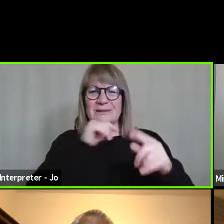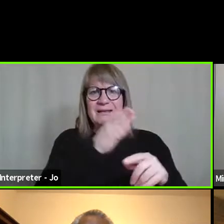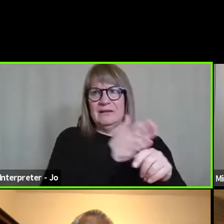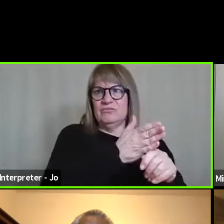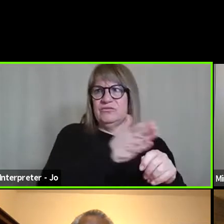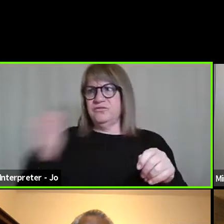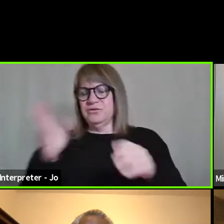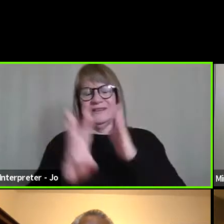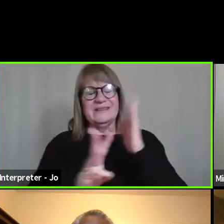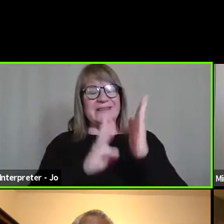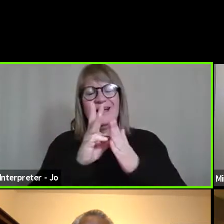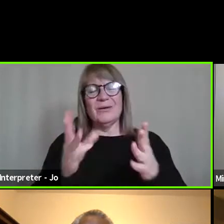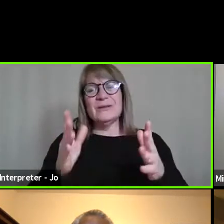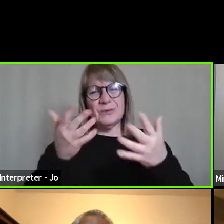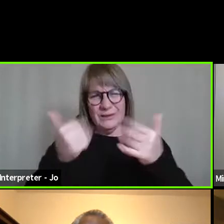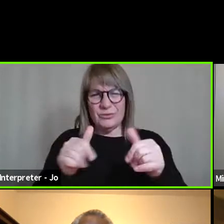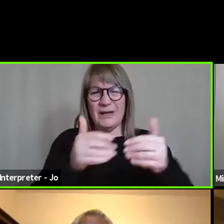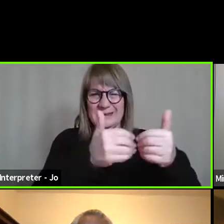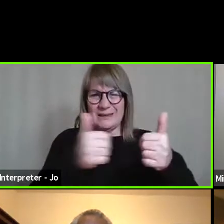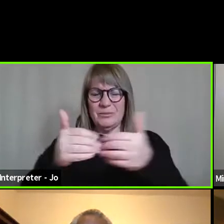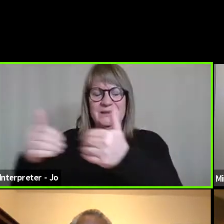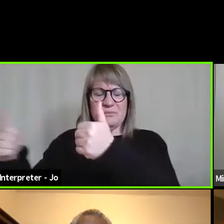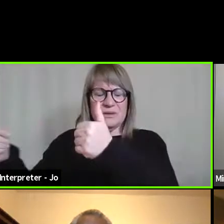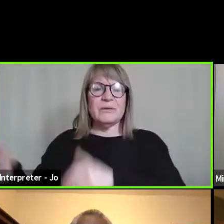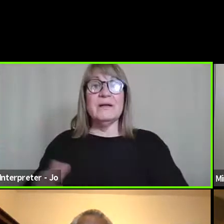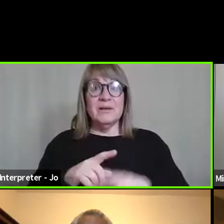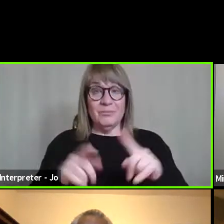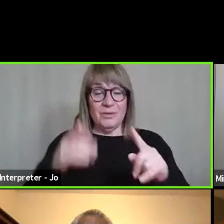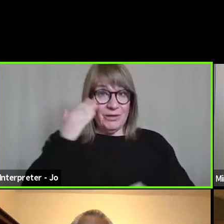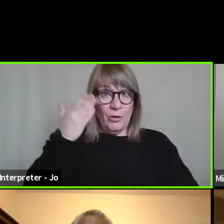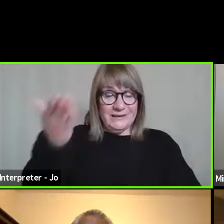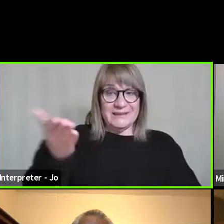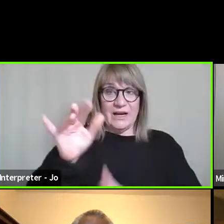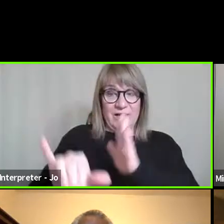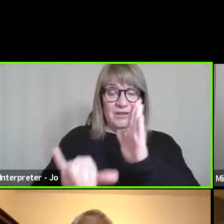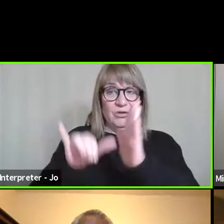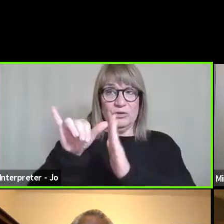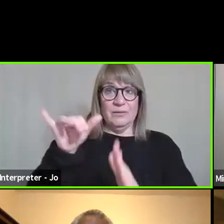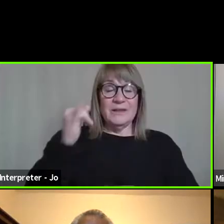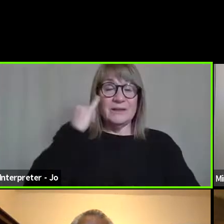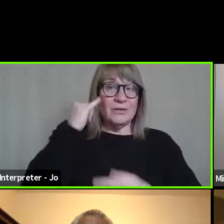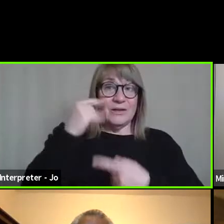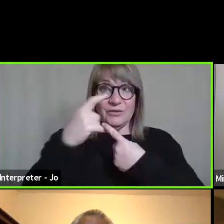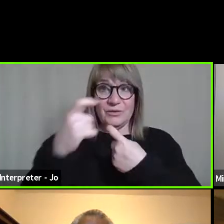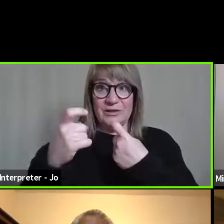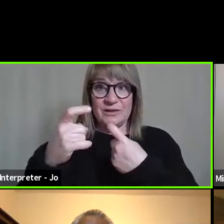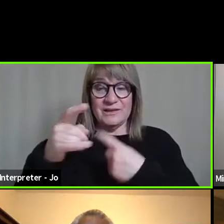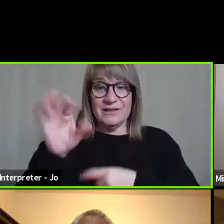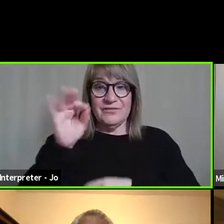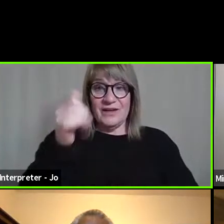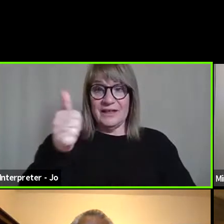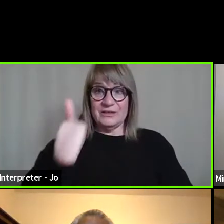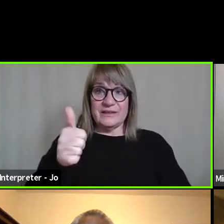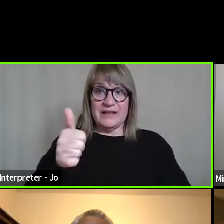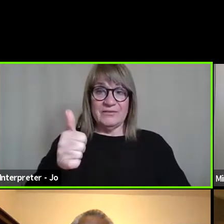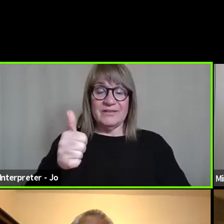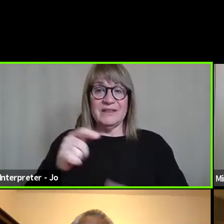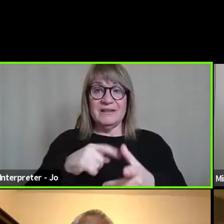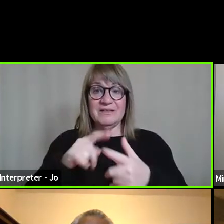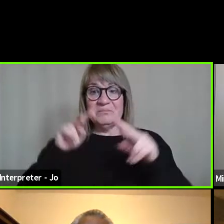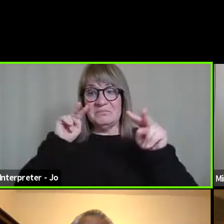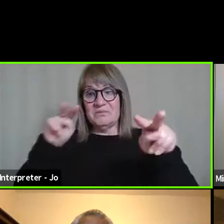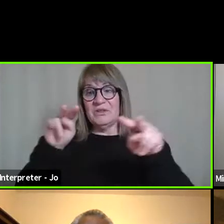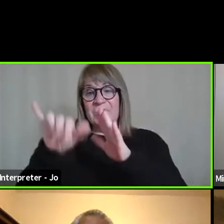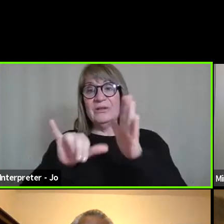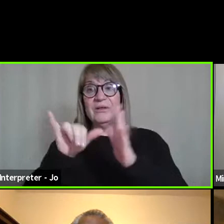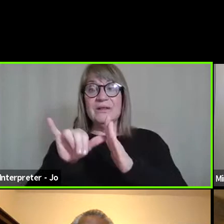we'll we'll see what we can do but at least we know it's there so if you're interested in finding yourself um please do that